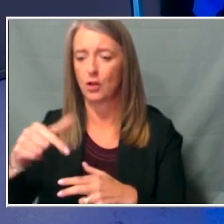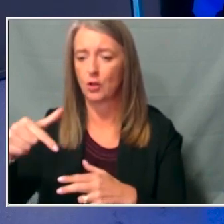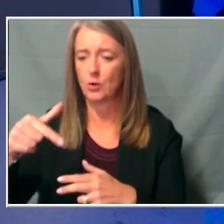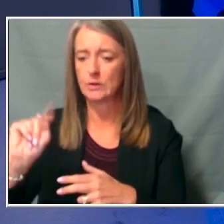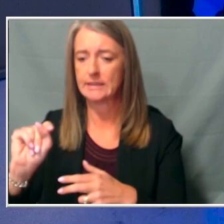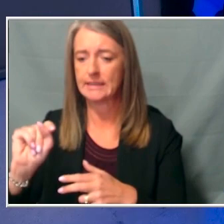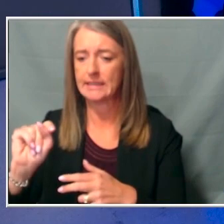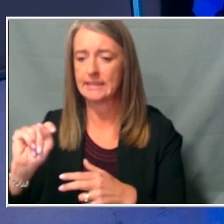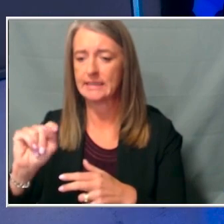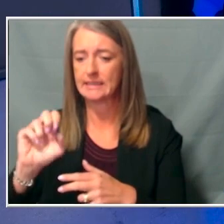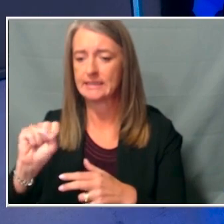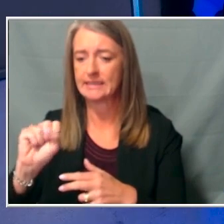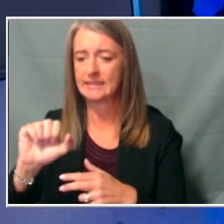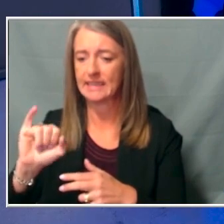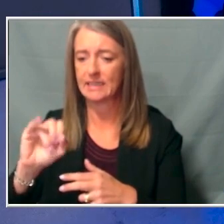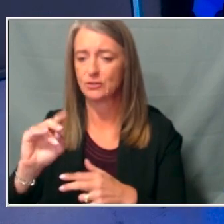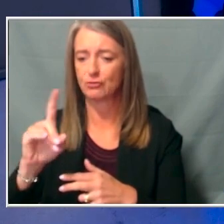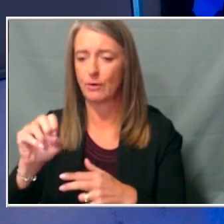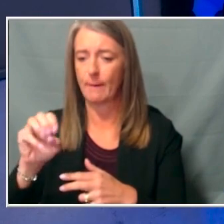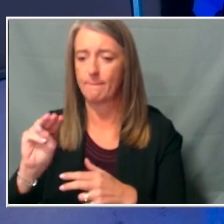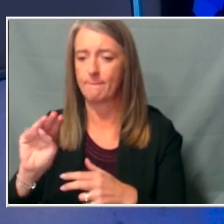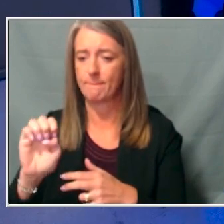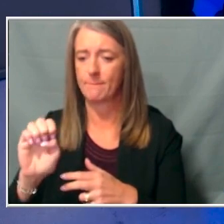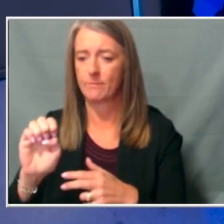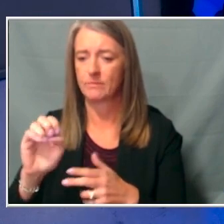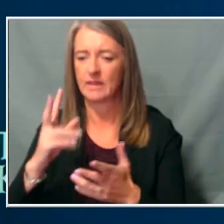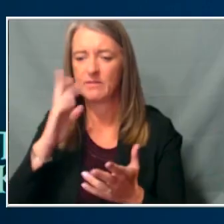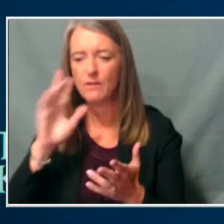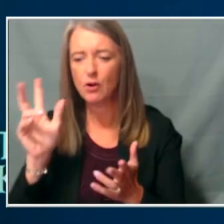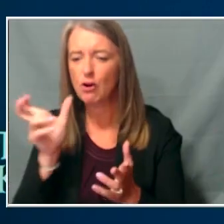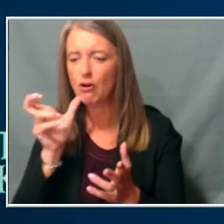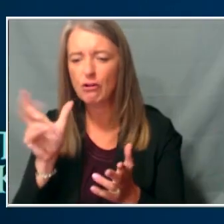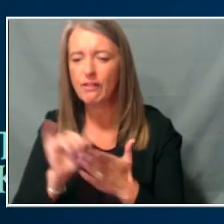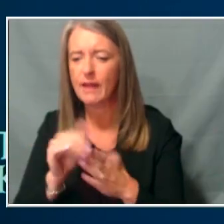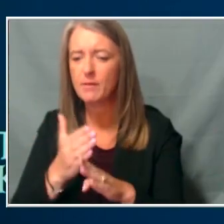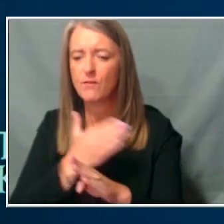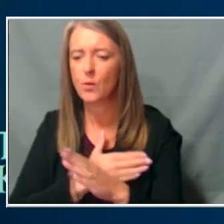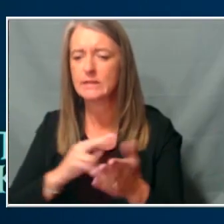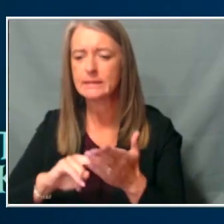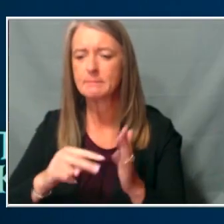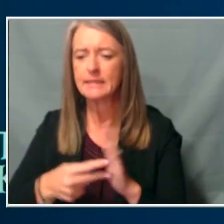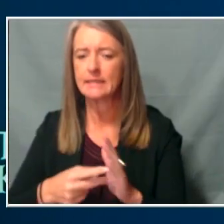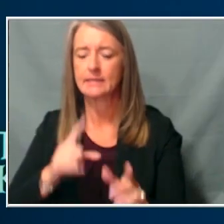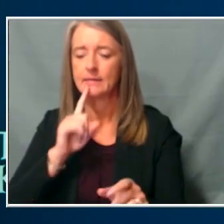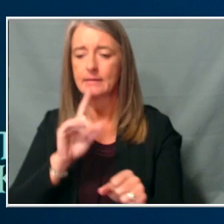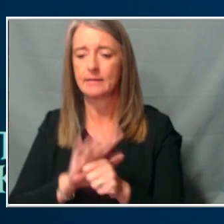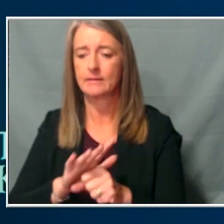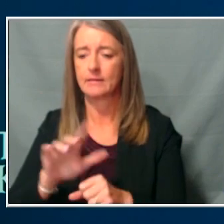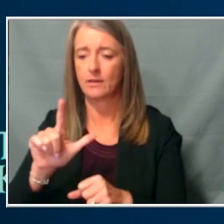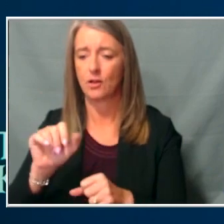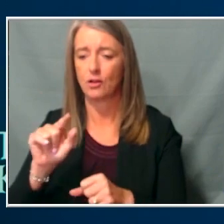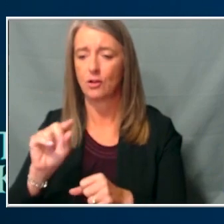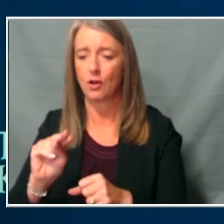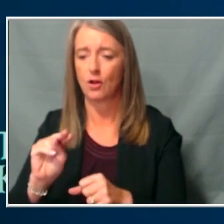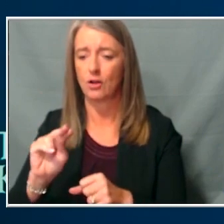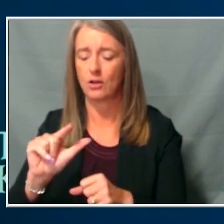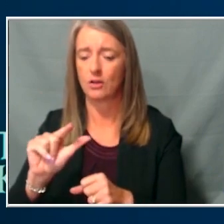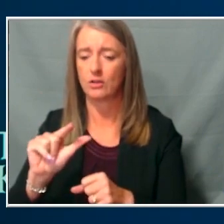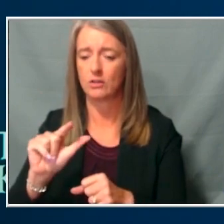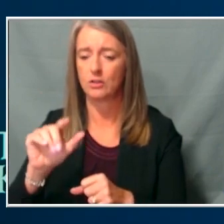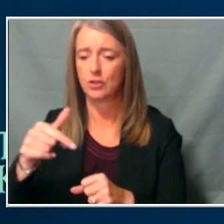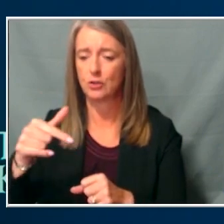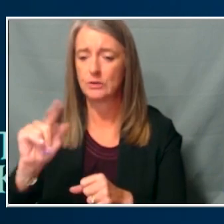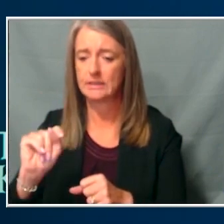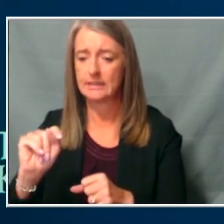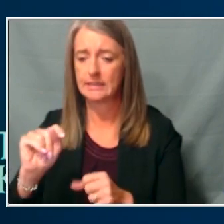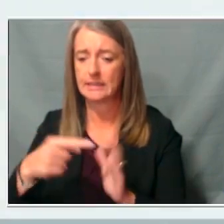is that? I had never heard of that. Tell us what it is, what it means. Absolutely. So long QT syndrome is, and we'll